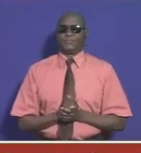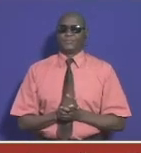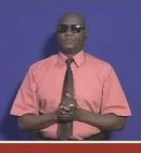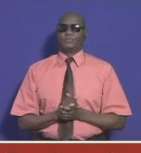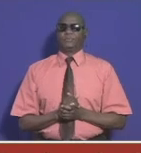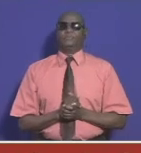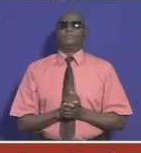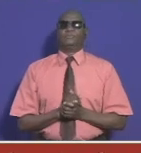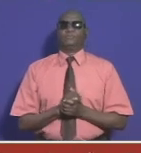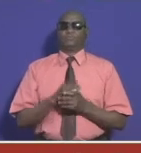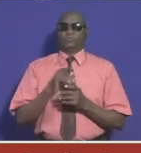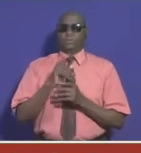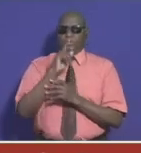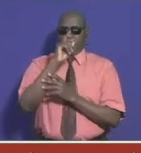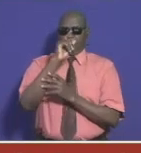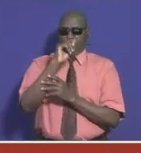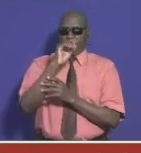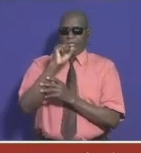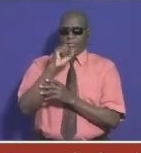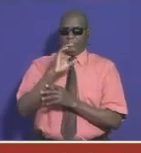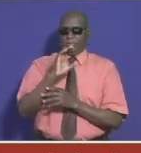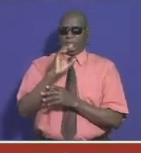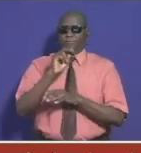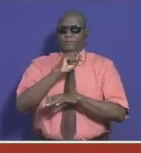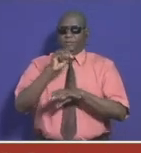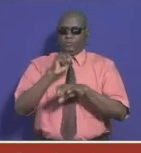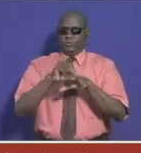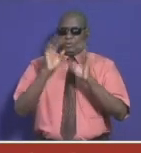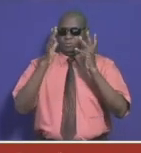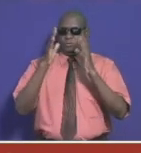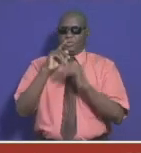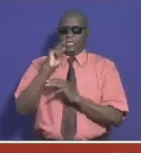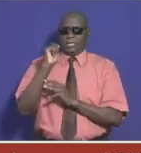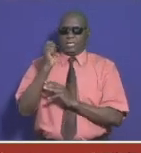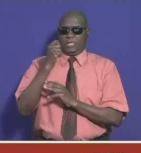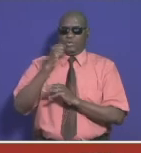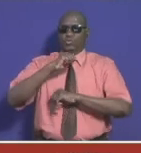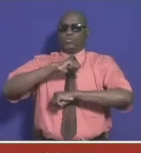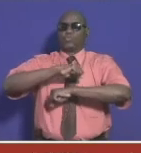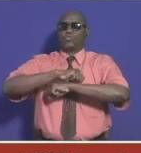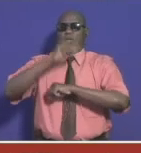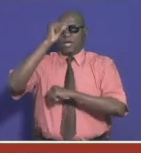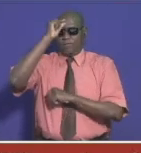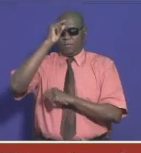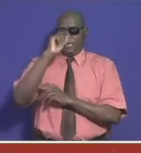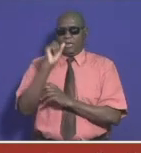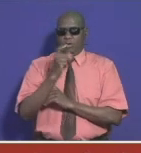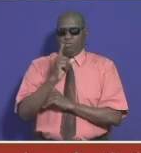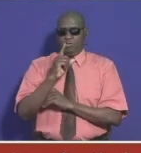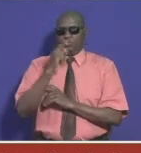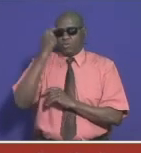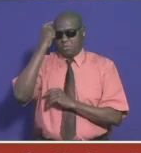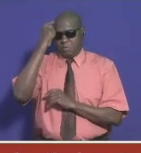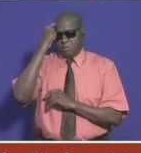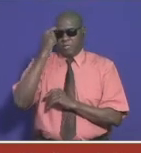The Teachers Service Commission, TSC, held national celebrations at the Kenya School of Government in Nairobi to commemorate World